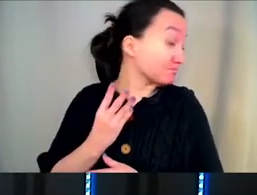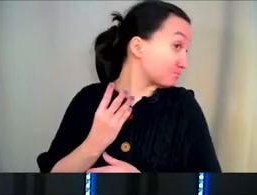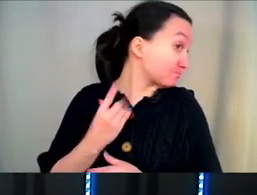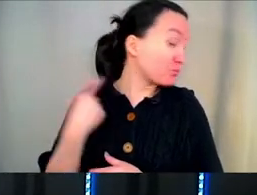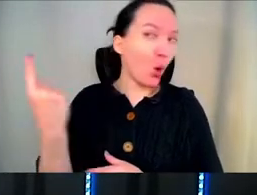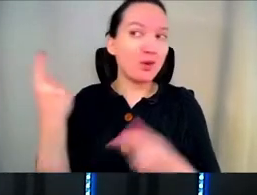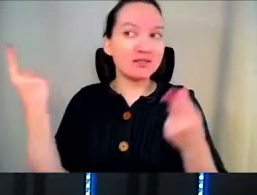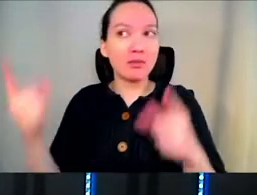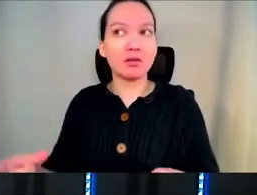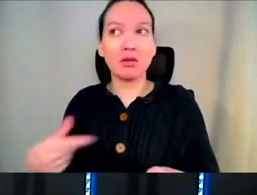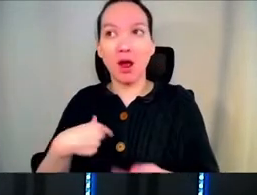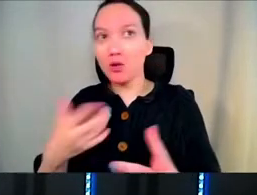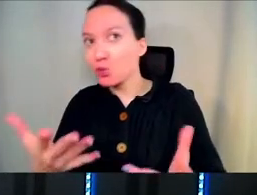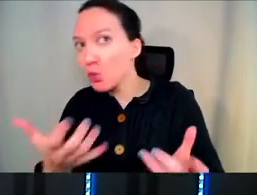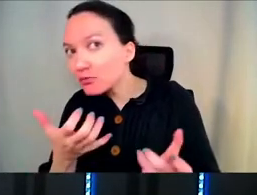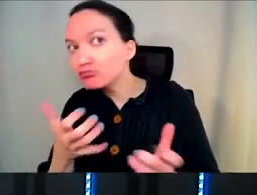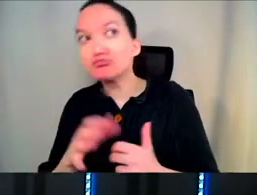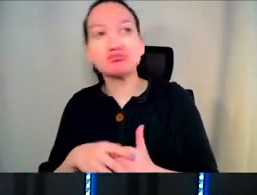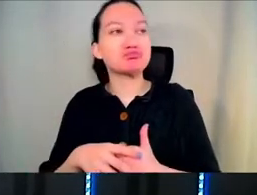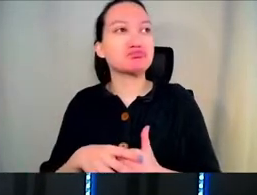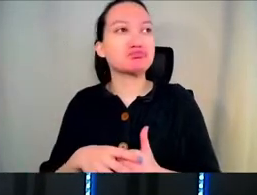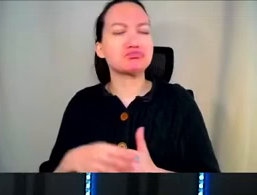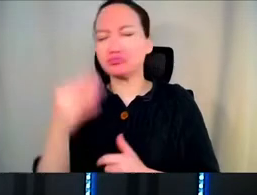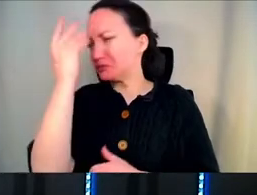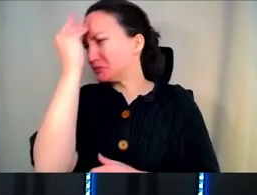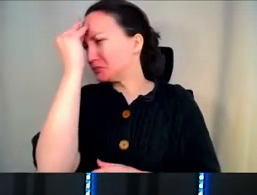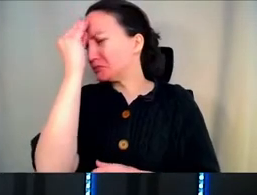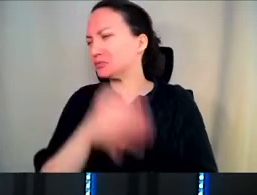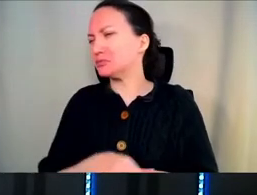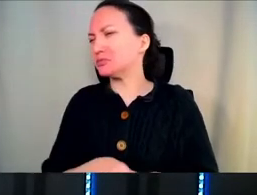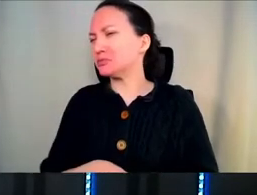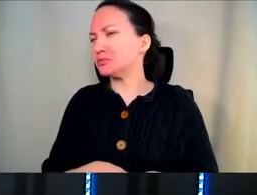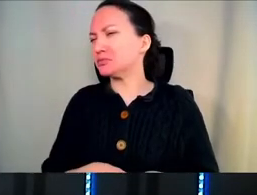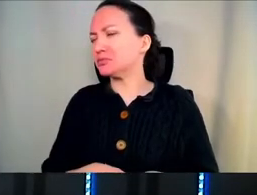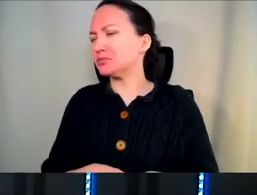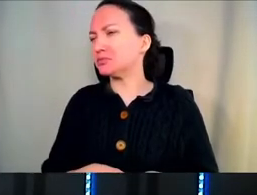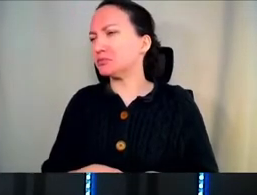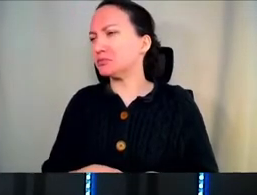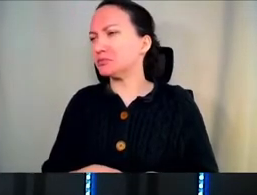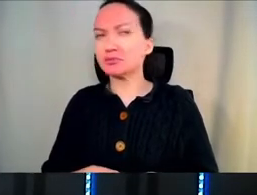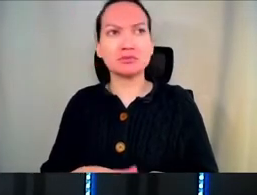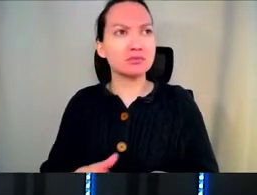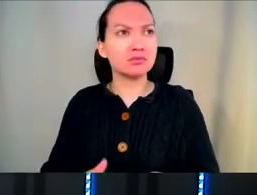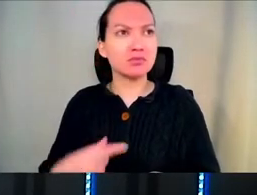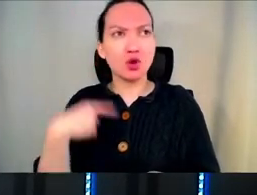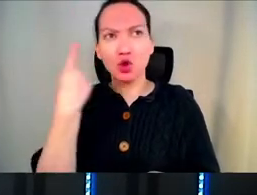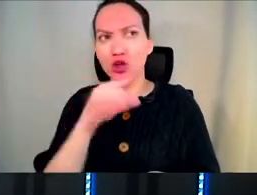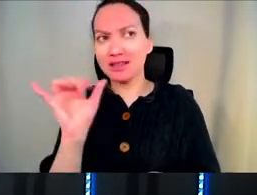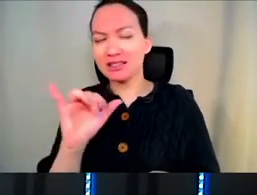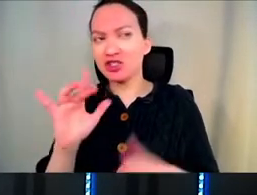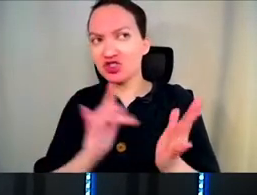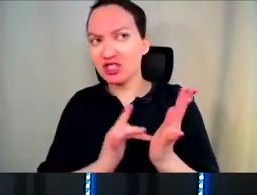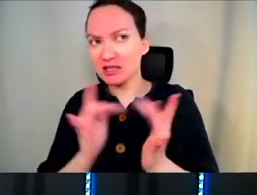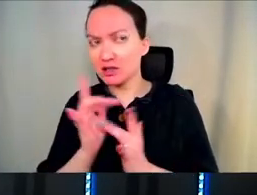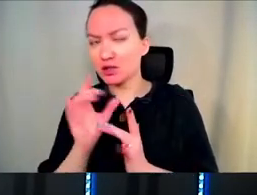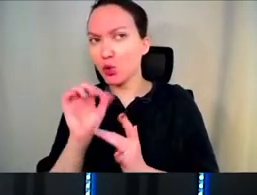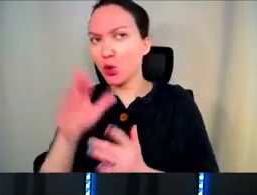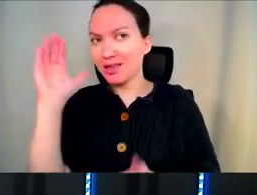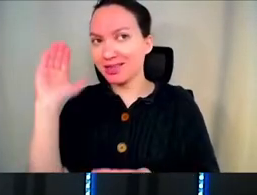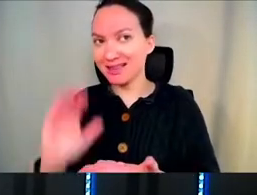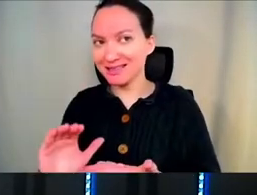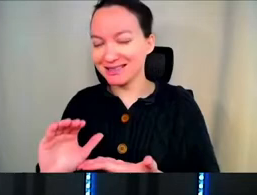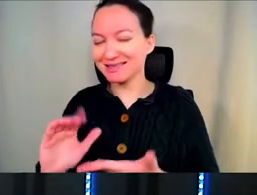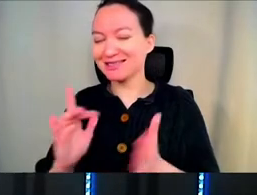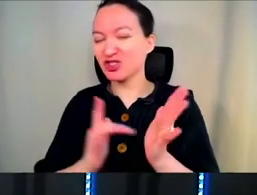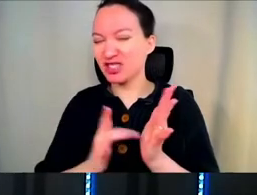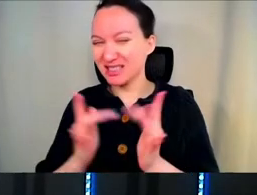always happen to be what I wanna do? Think about that. Is it causing me to look more like Jesus or less like